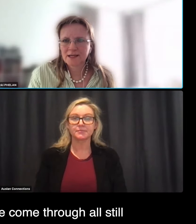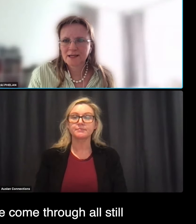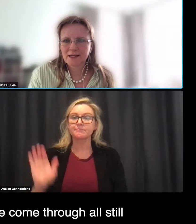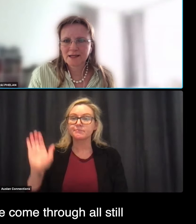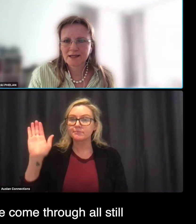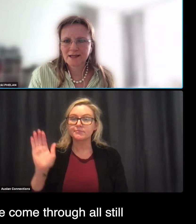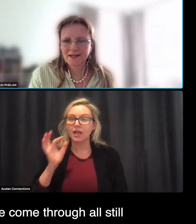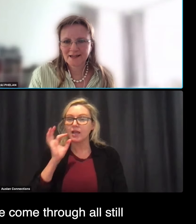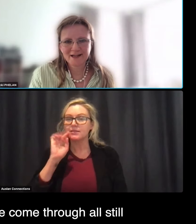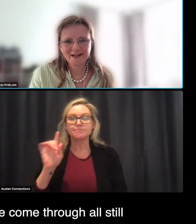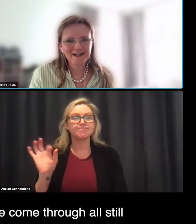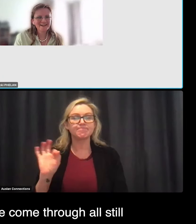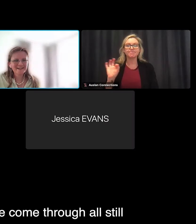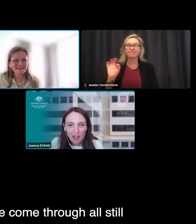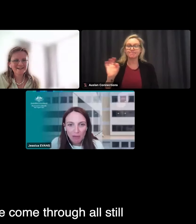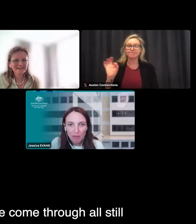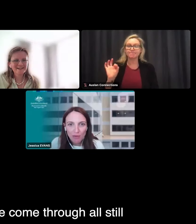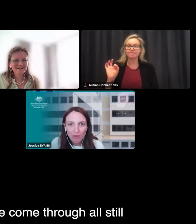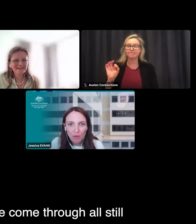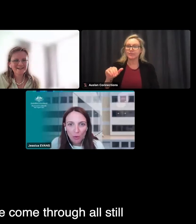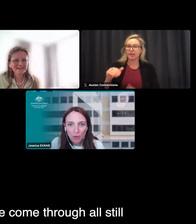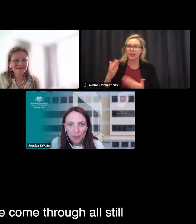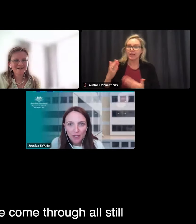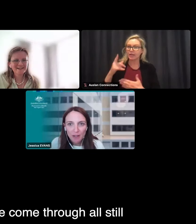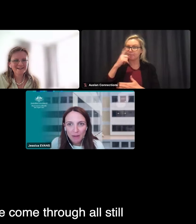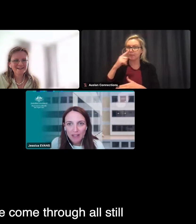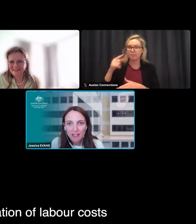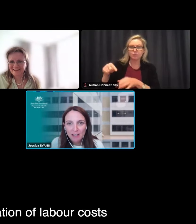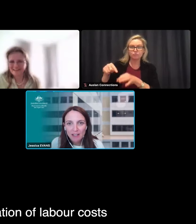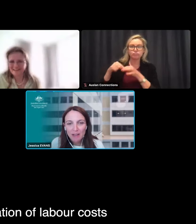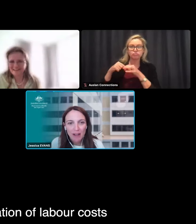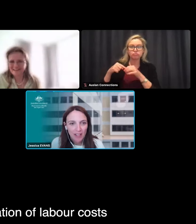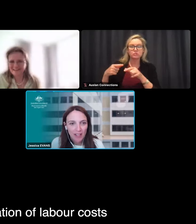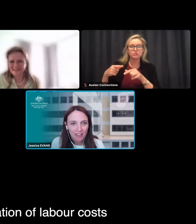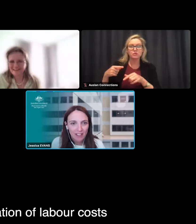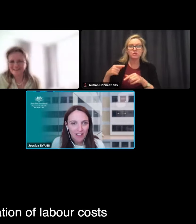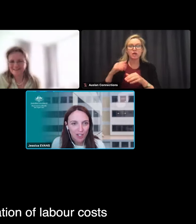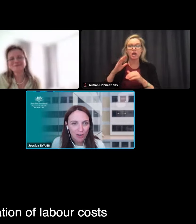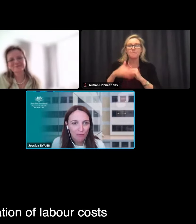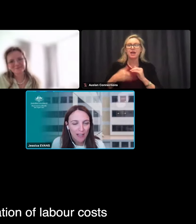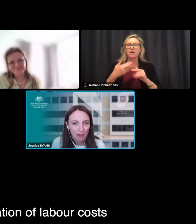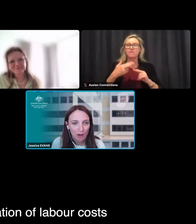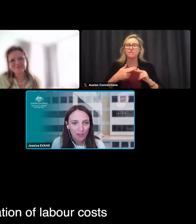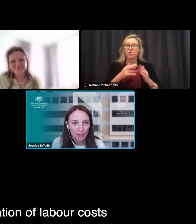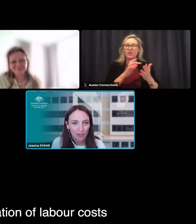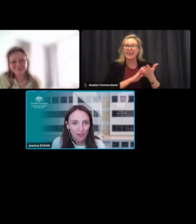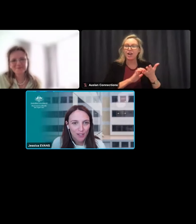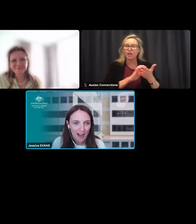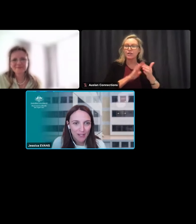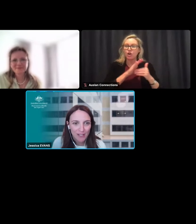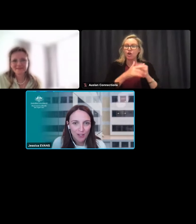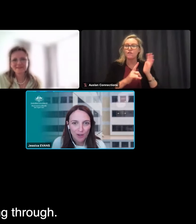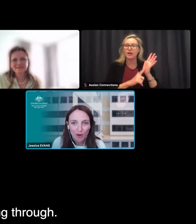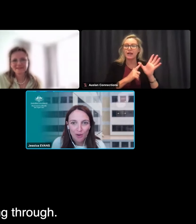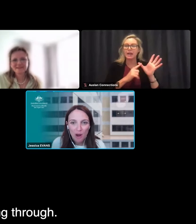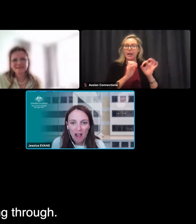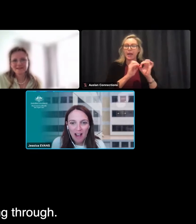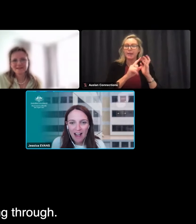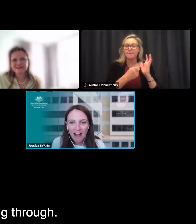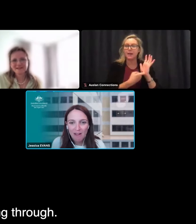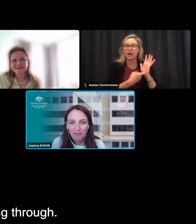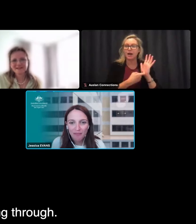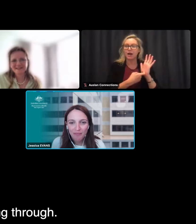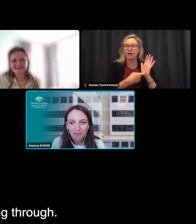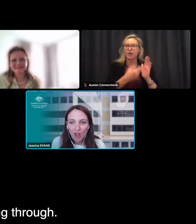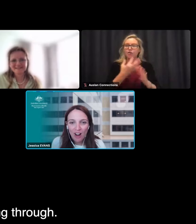Nikki, no, the questions that have come through all still appear to be about the calculation of labour costs and hours. So